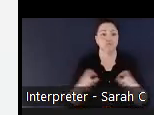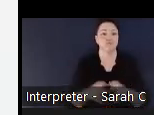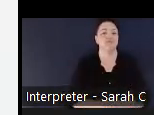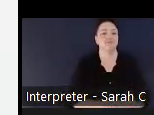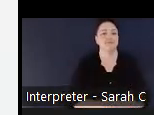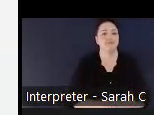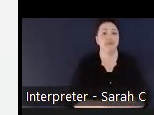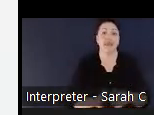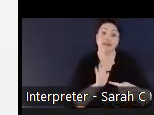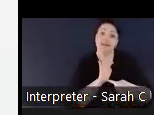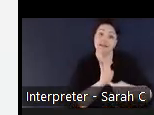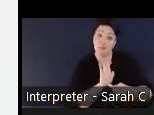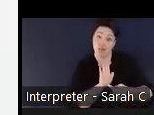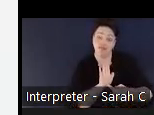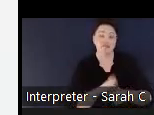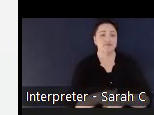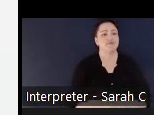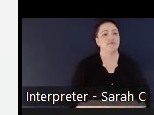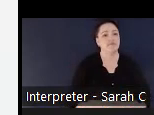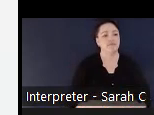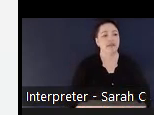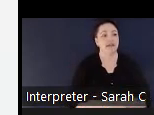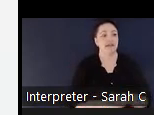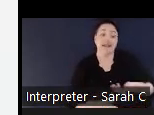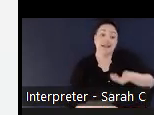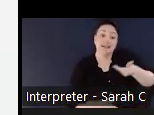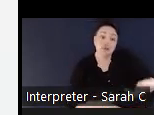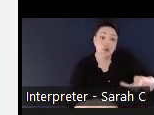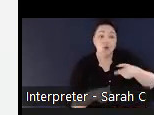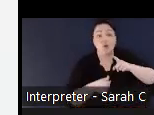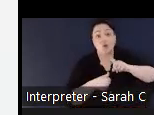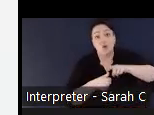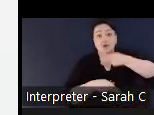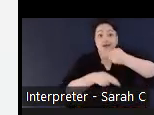here of like what we're looking for. So the introductions should include name,